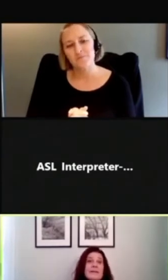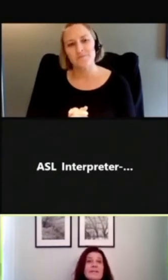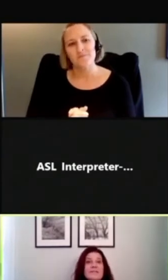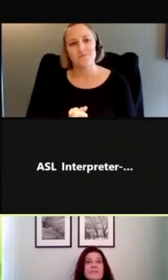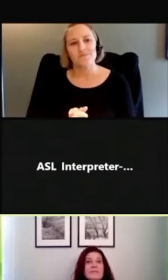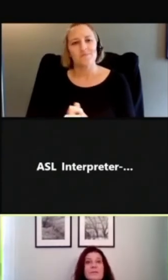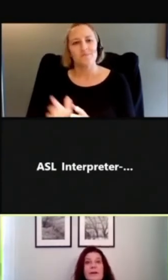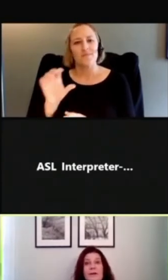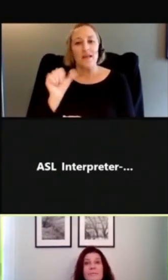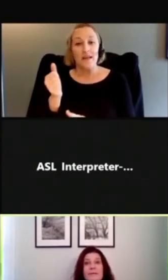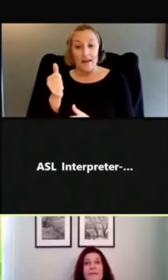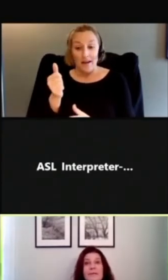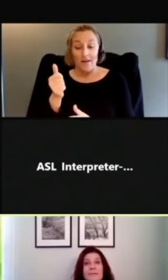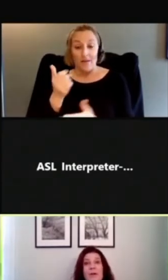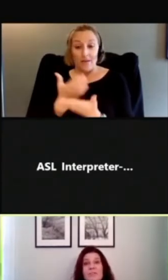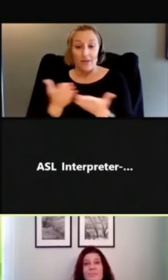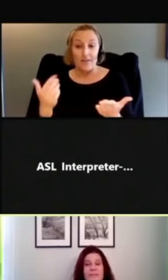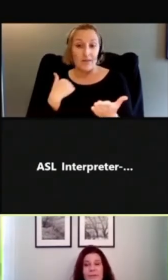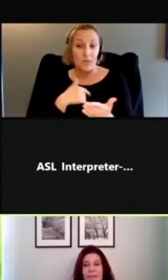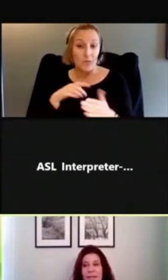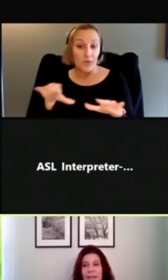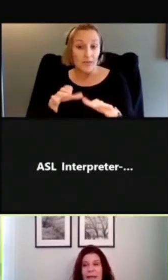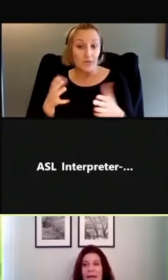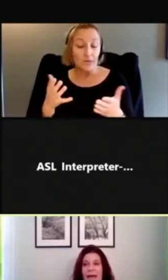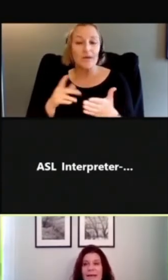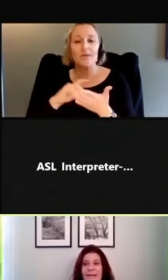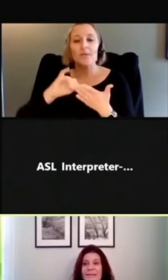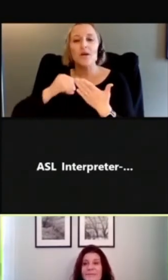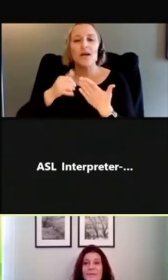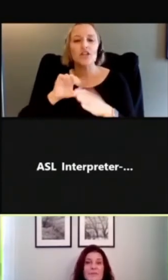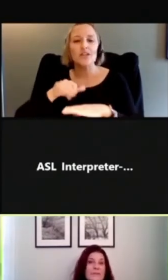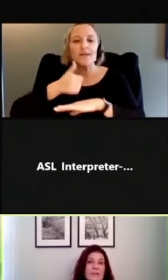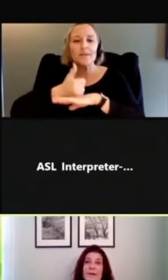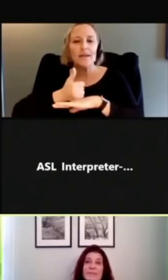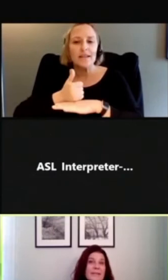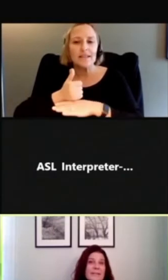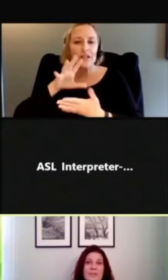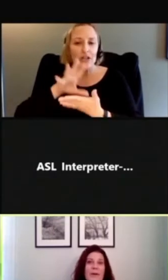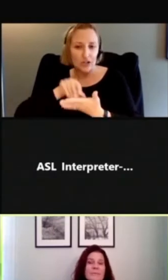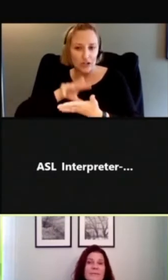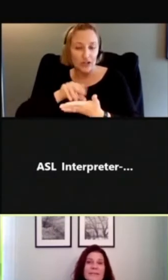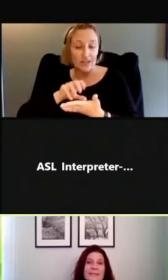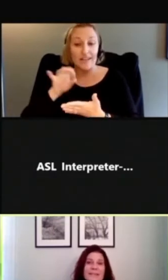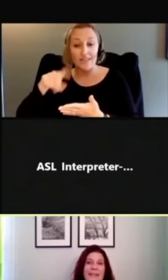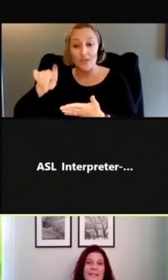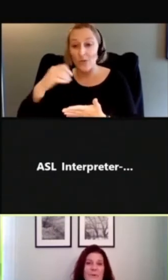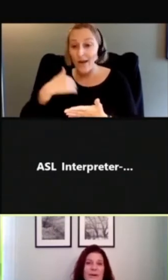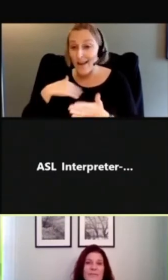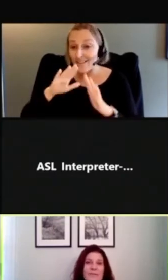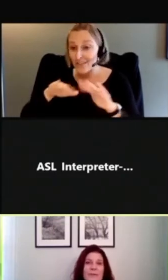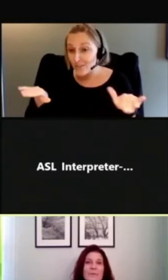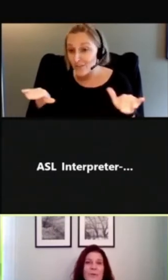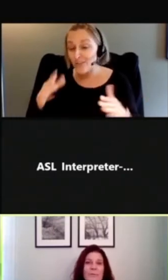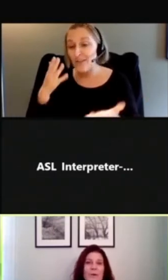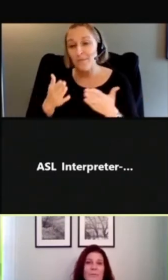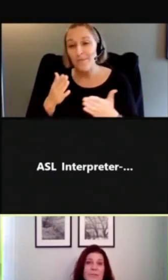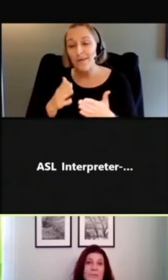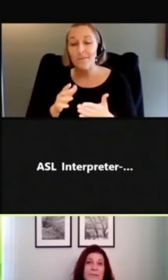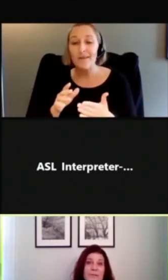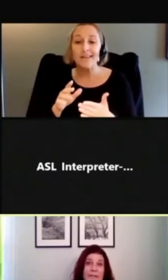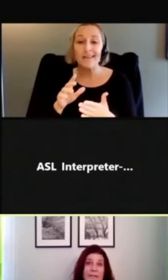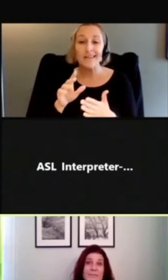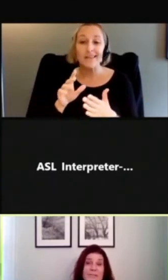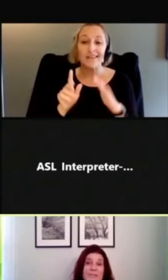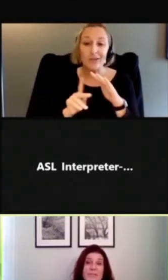Another piece that we do is project-based learning. And for those of you who have kids, you probably in the K-12, they're doing more and